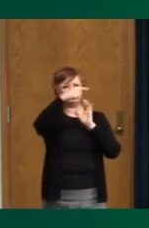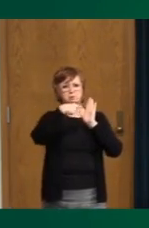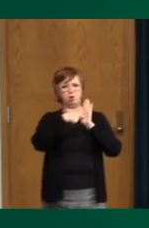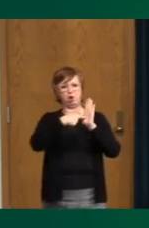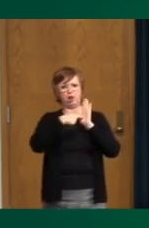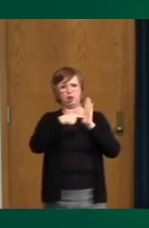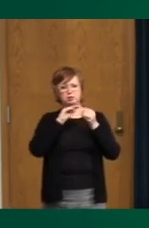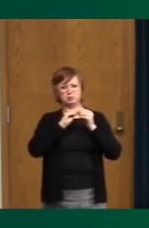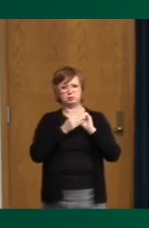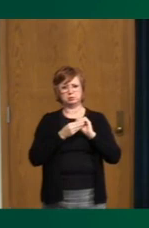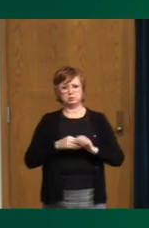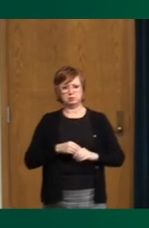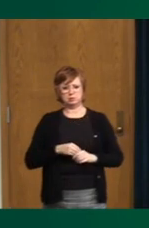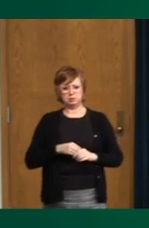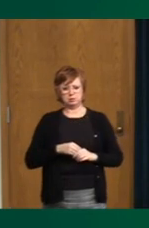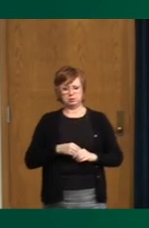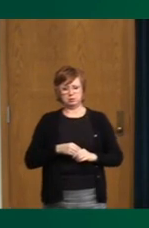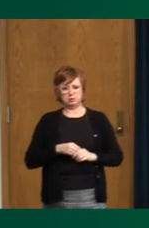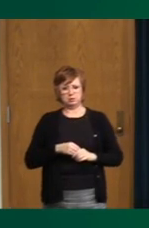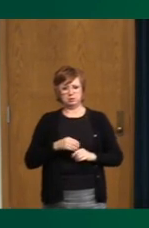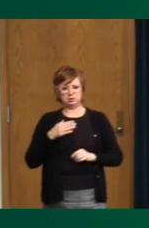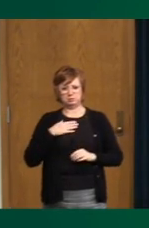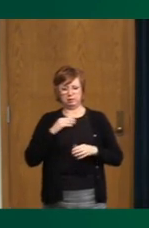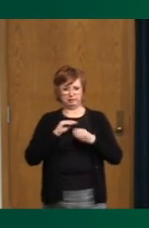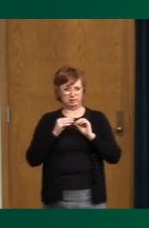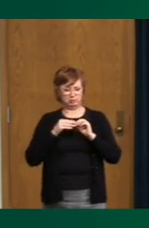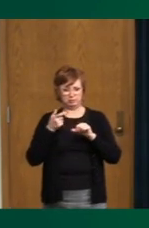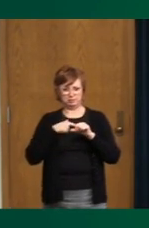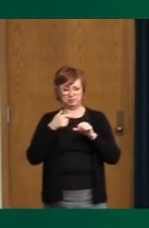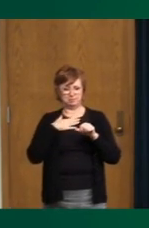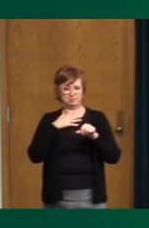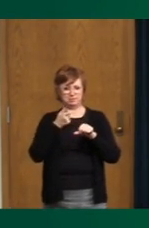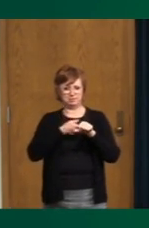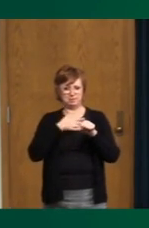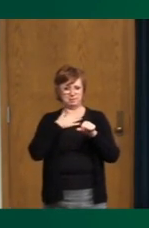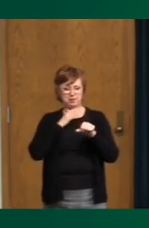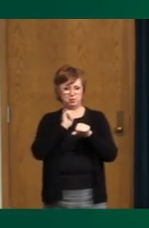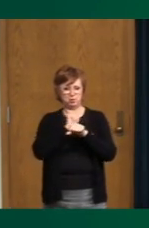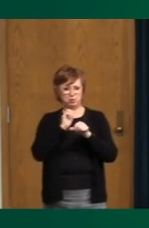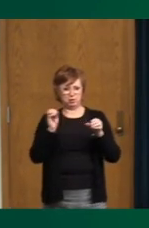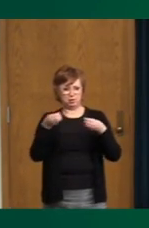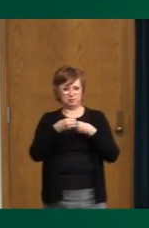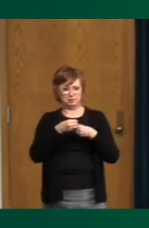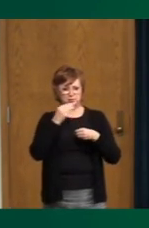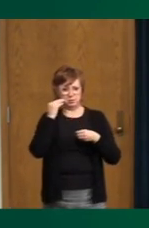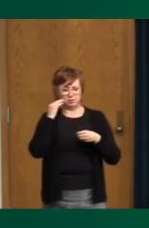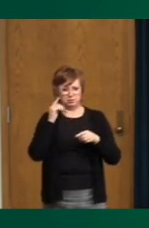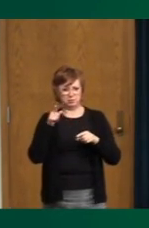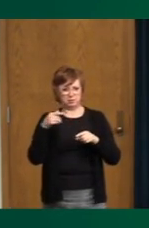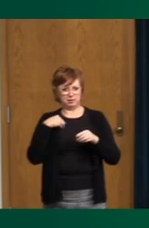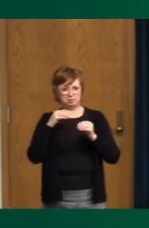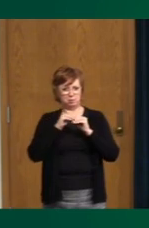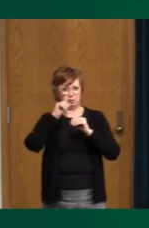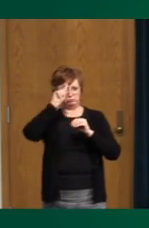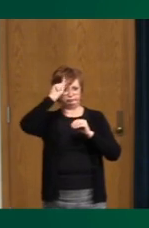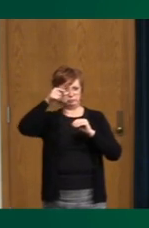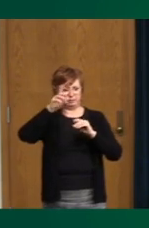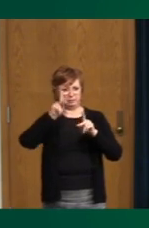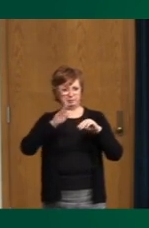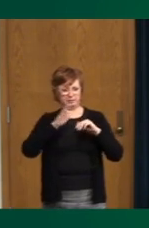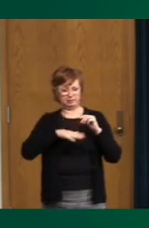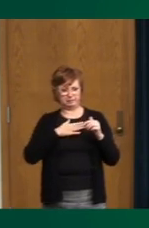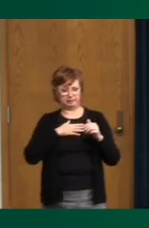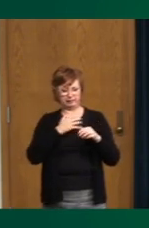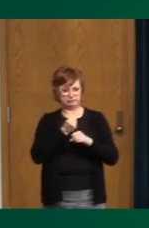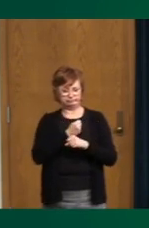quoted, something that I did in my basement here at home. Obviously, you have much smarter people than I, you have much better data than I. Will we be